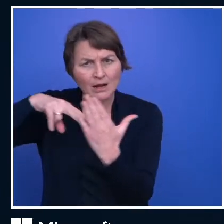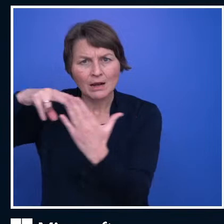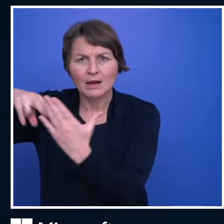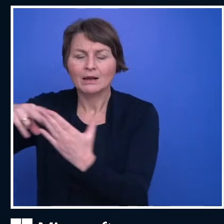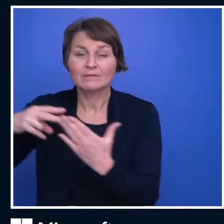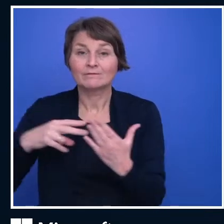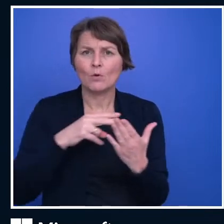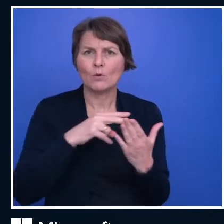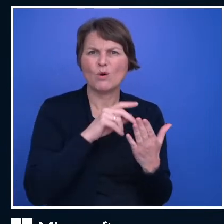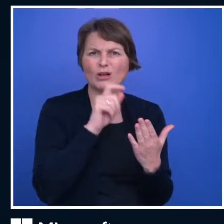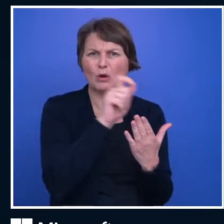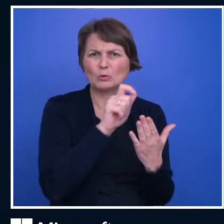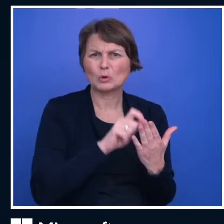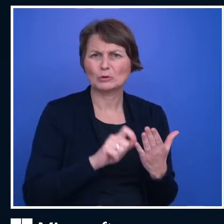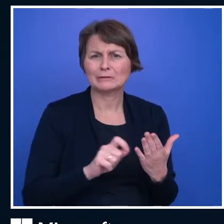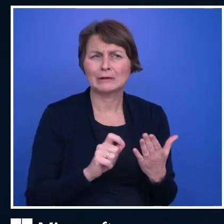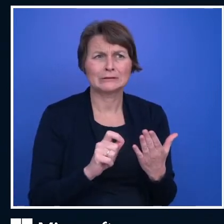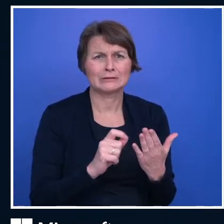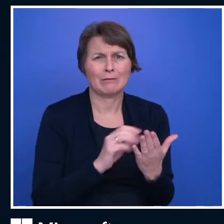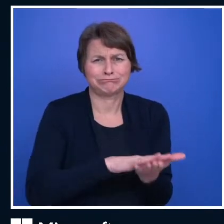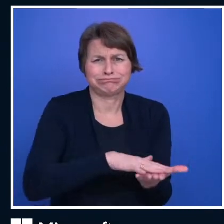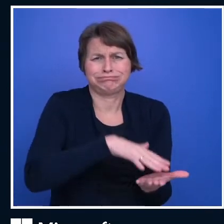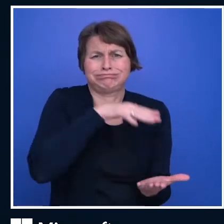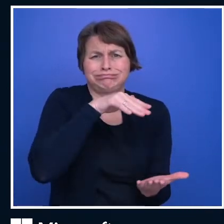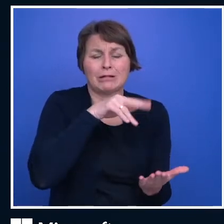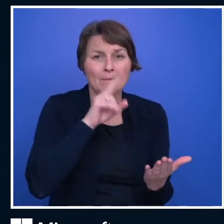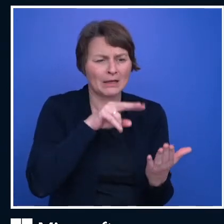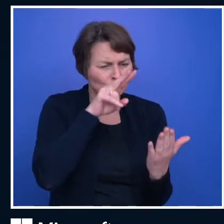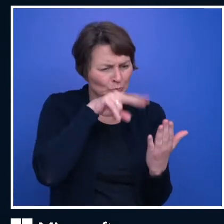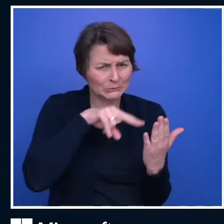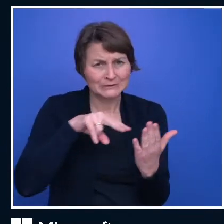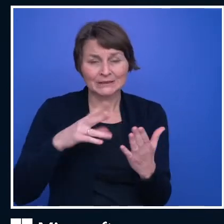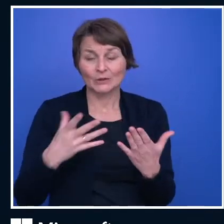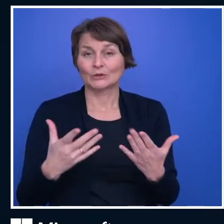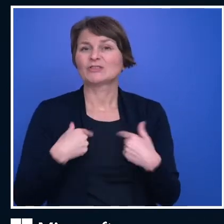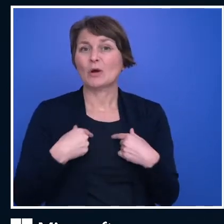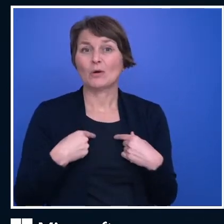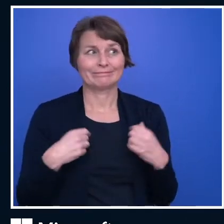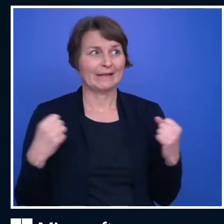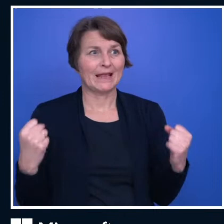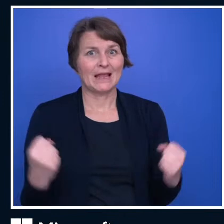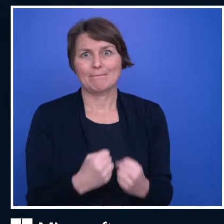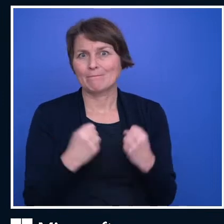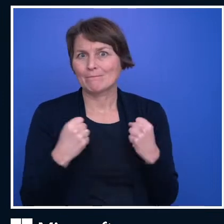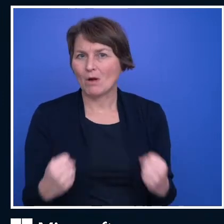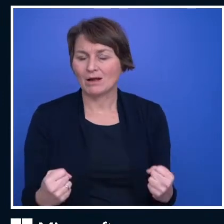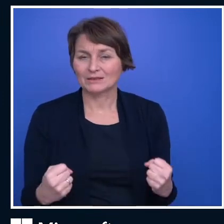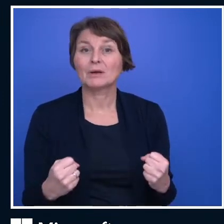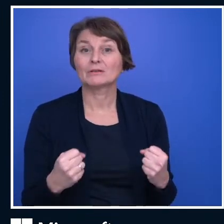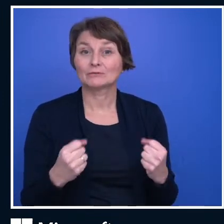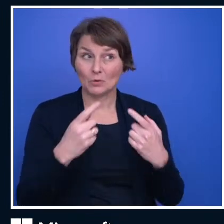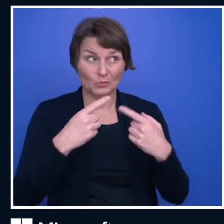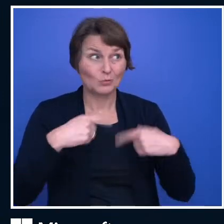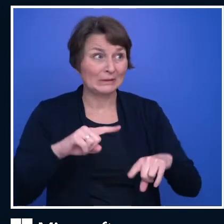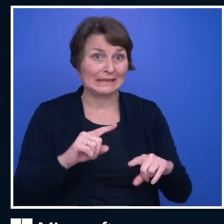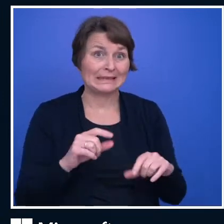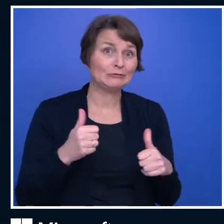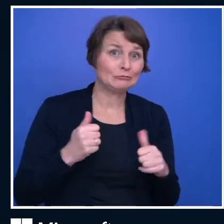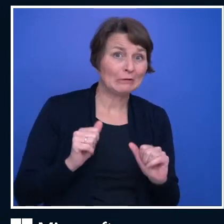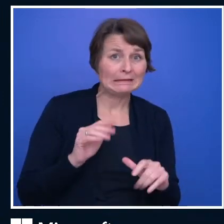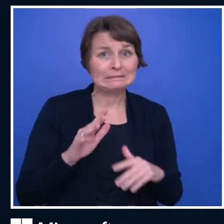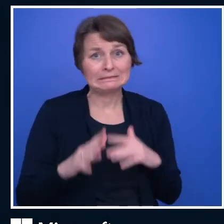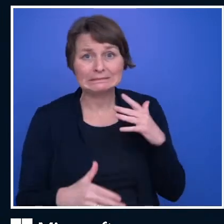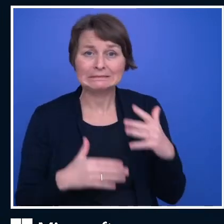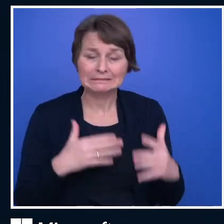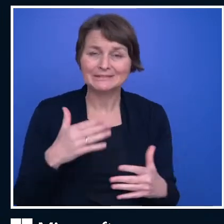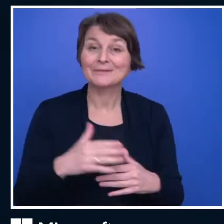lot of notes that you have to read, which is technically it would be impossible, but we students make it possible. So what my